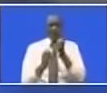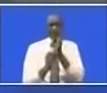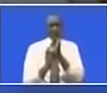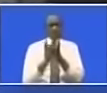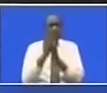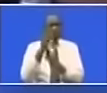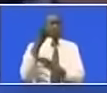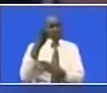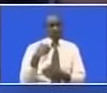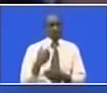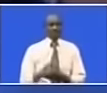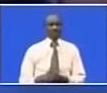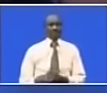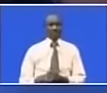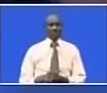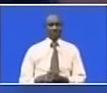the continent.